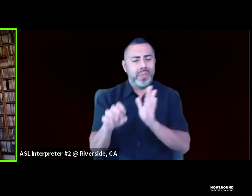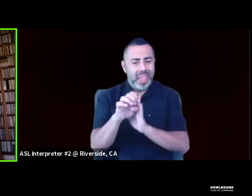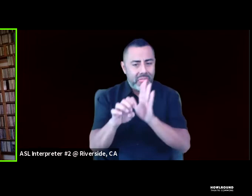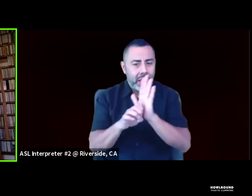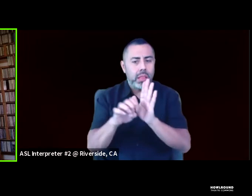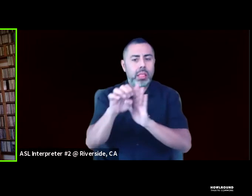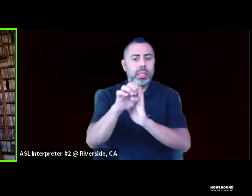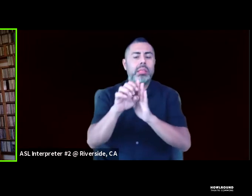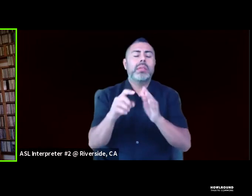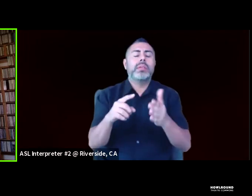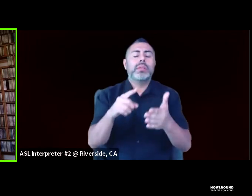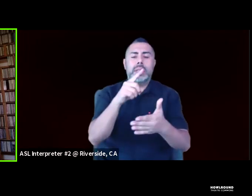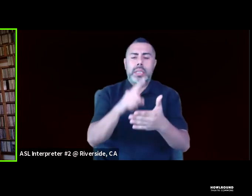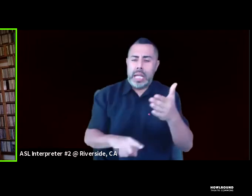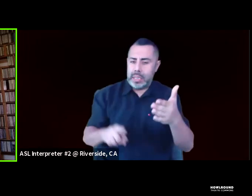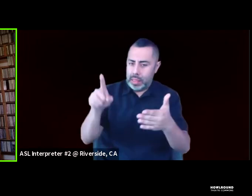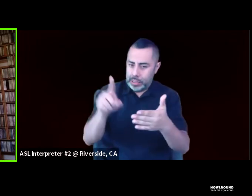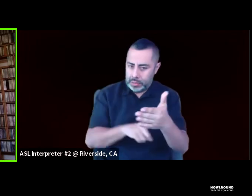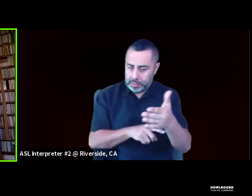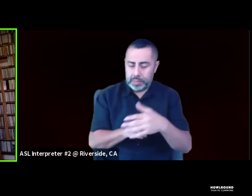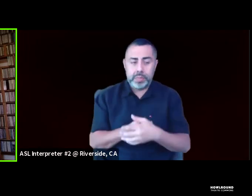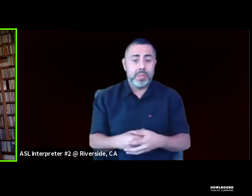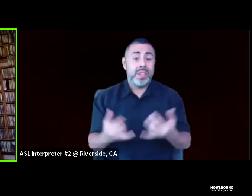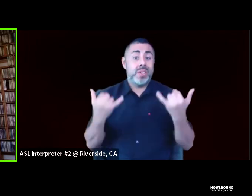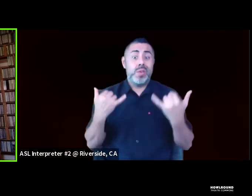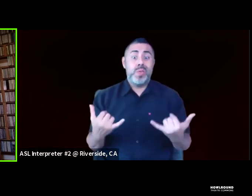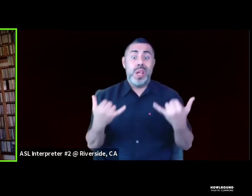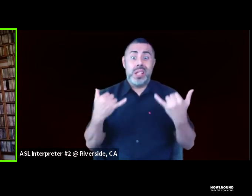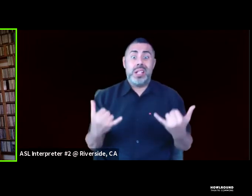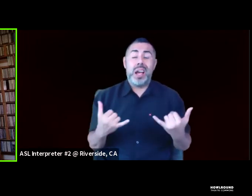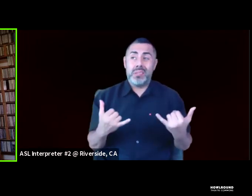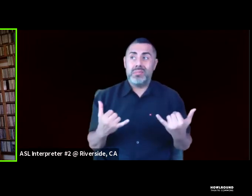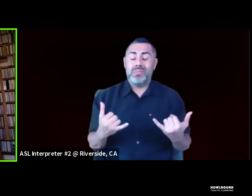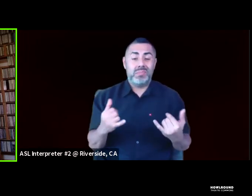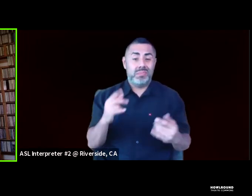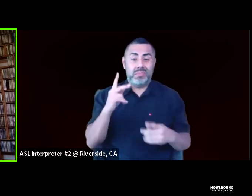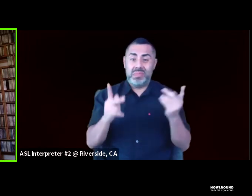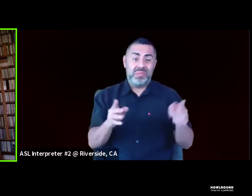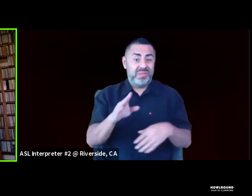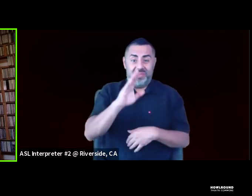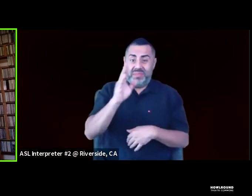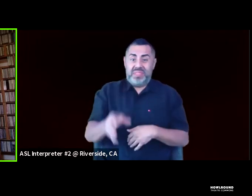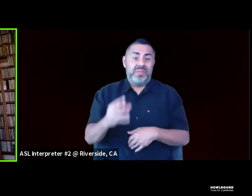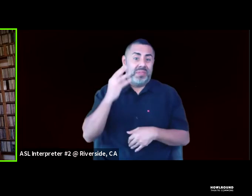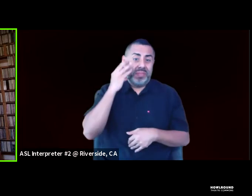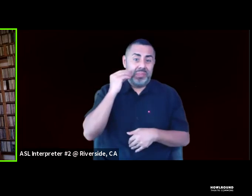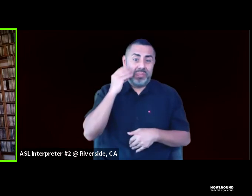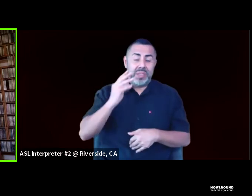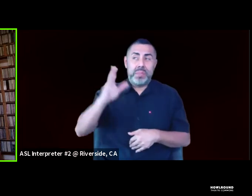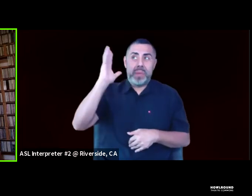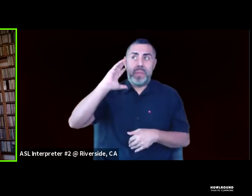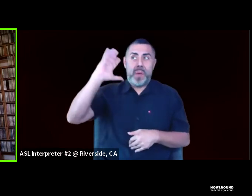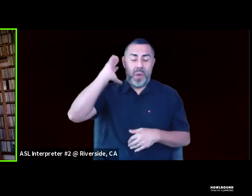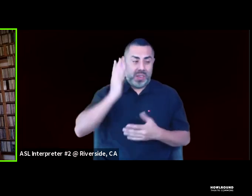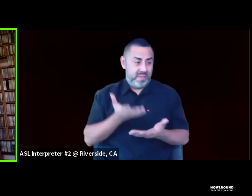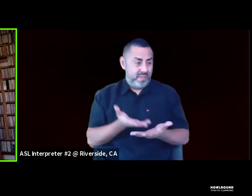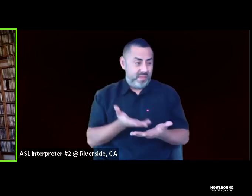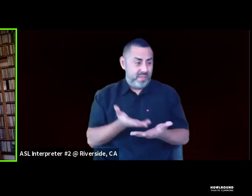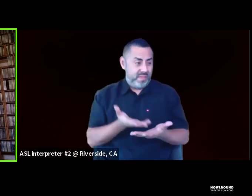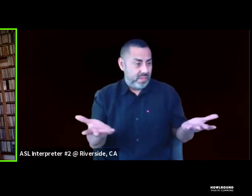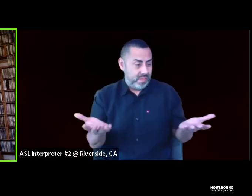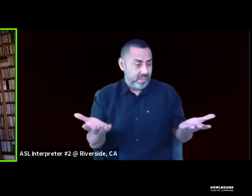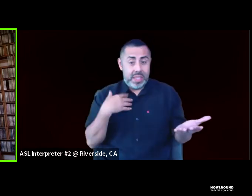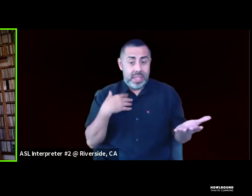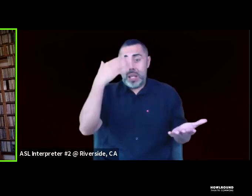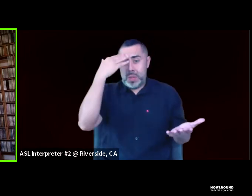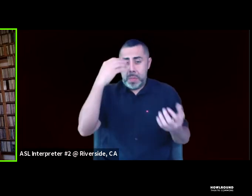We are in some uncharted territory here, and I know many of you live on both sides of this,